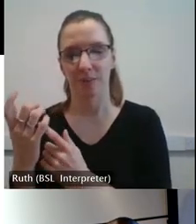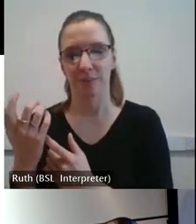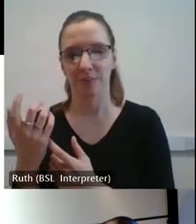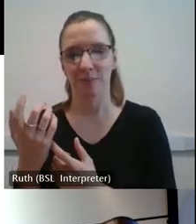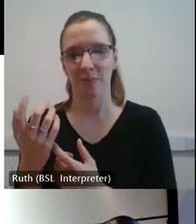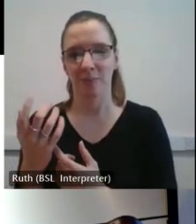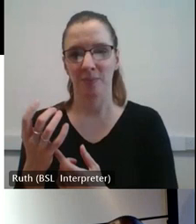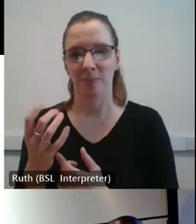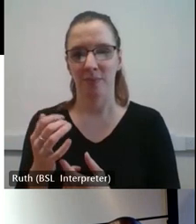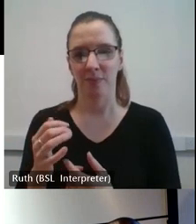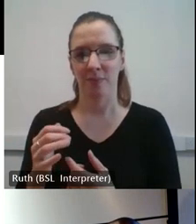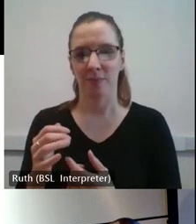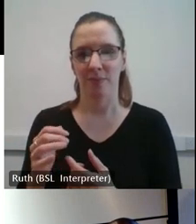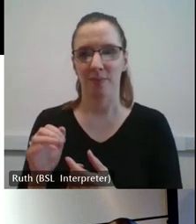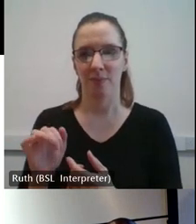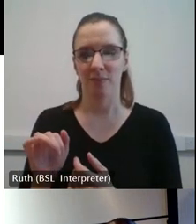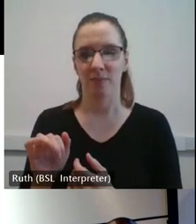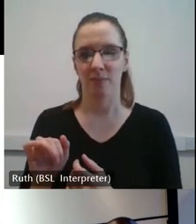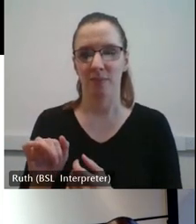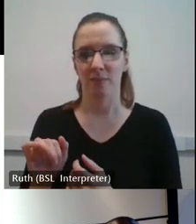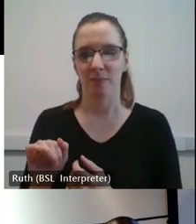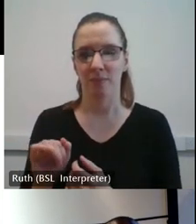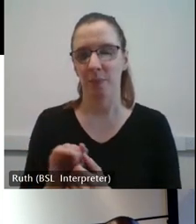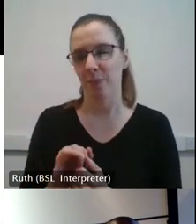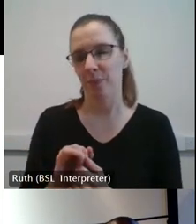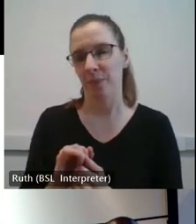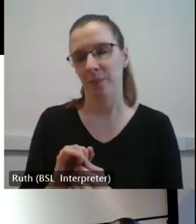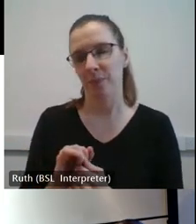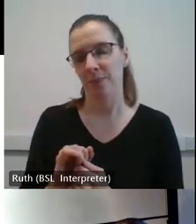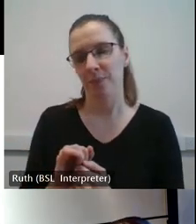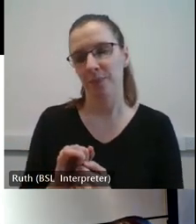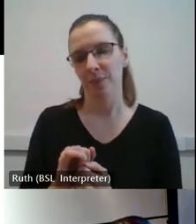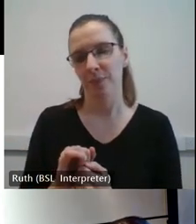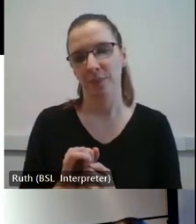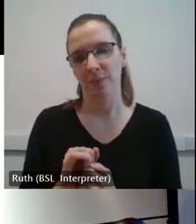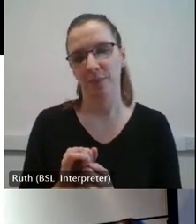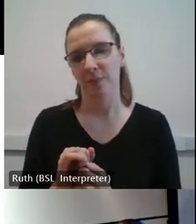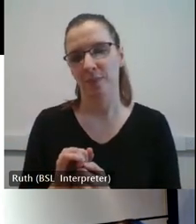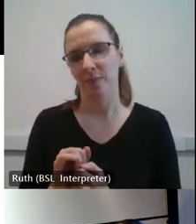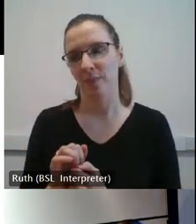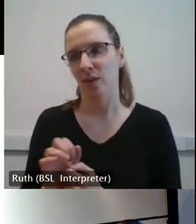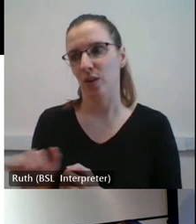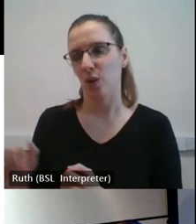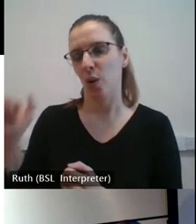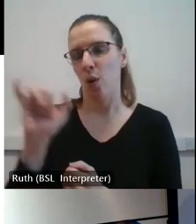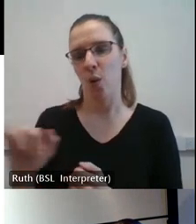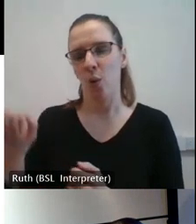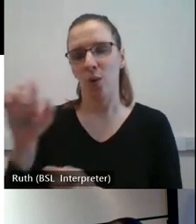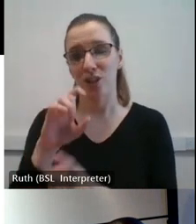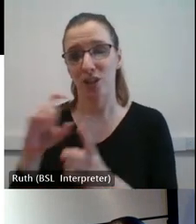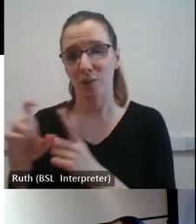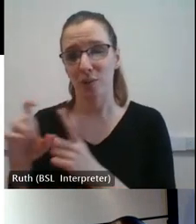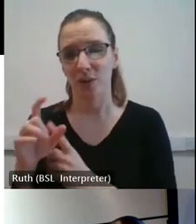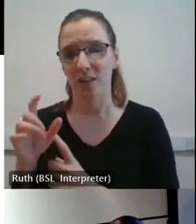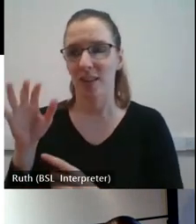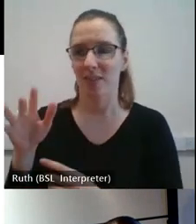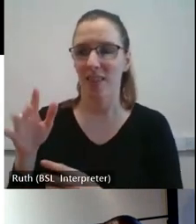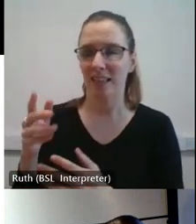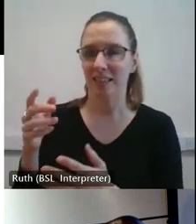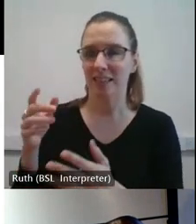Which organizations is out there that they can, and which community is there that you're finding difficulty to